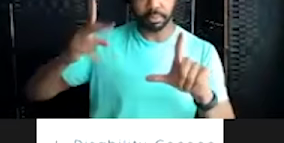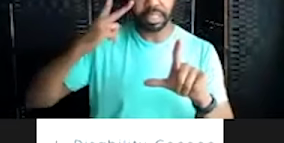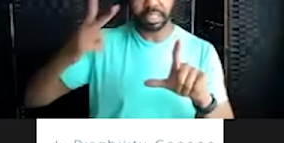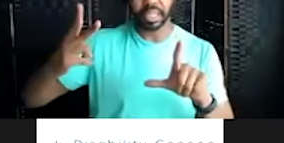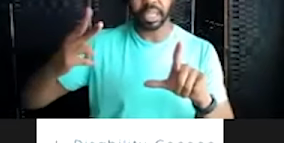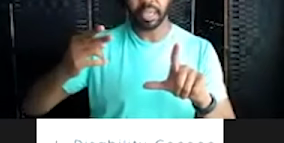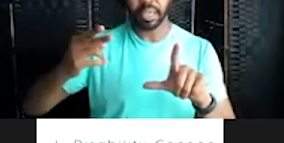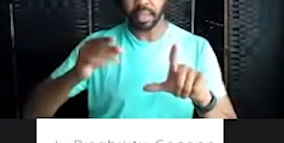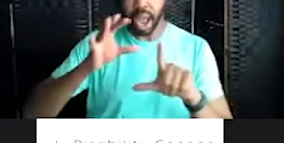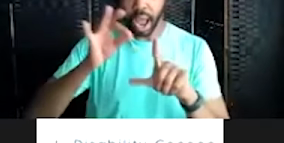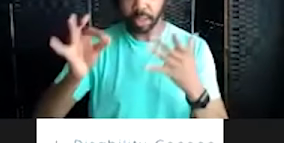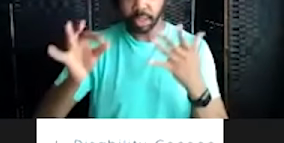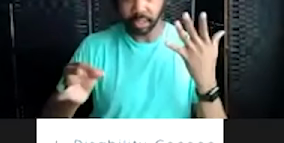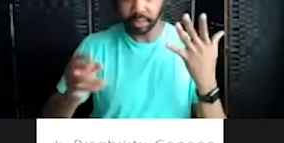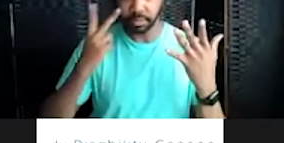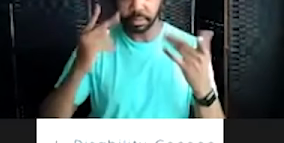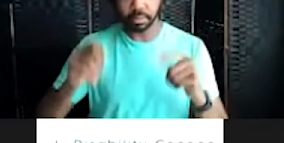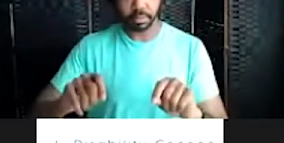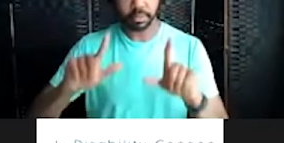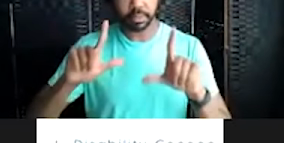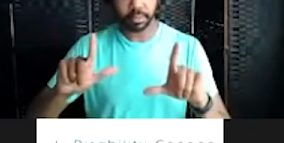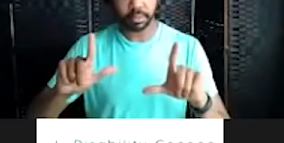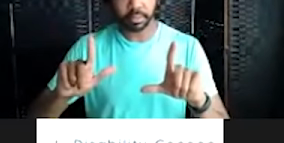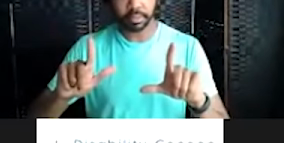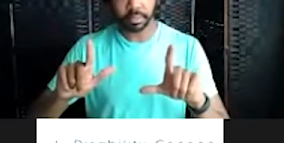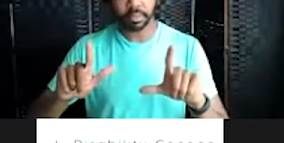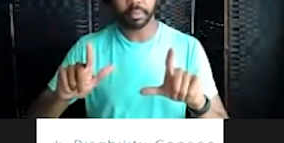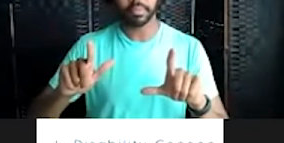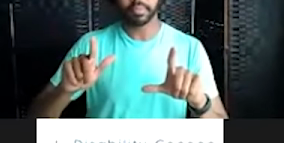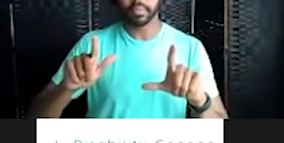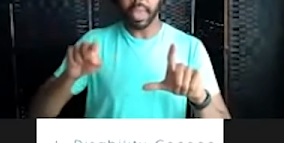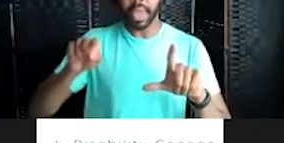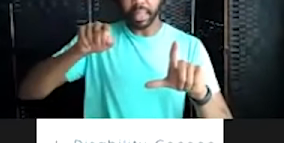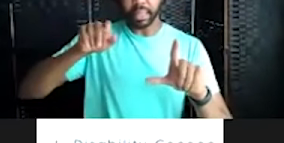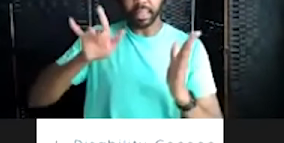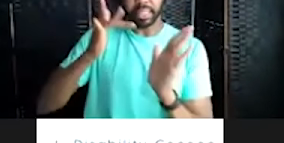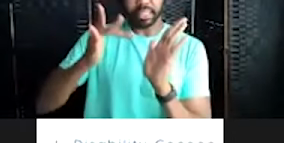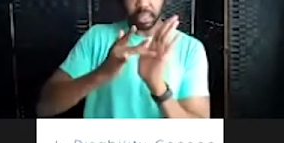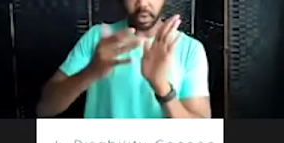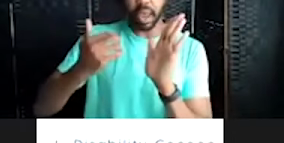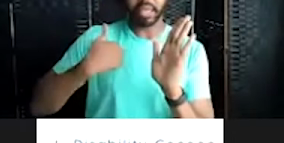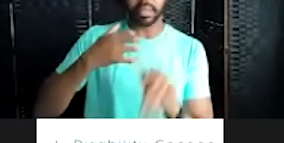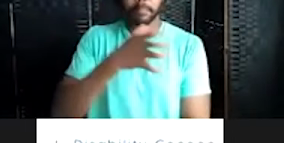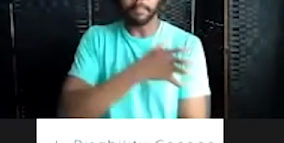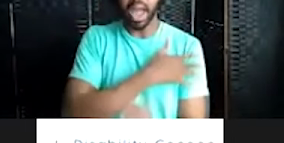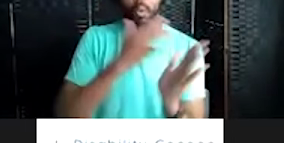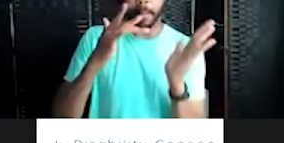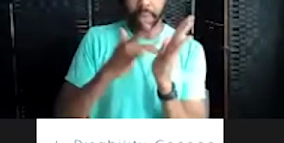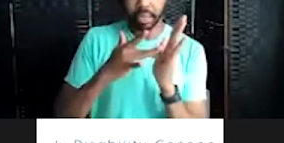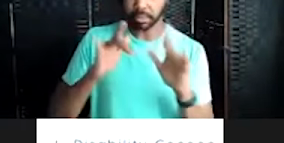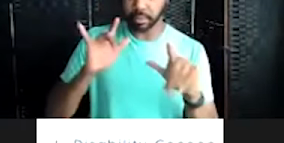Now you'll see here that there's a big power button in the center of the screen, and that allows me to turn the lamp on and off.